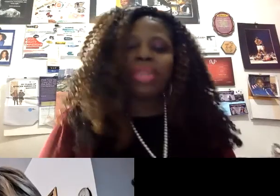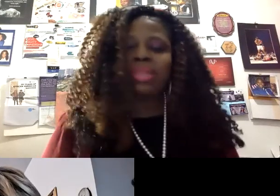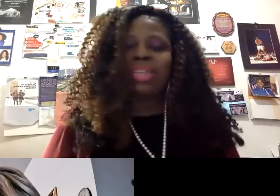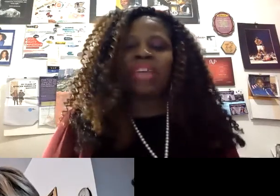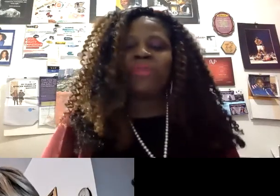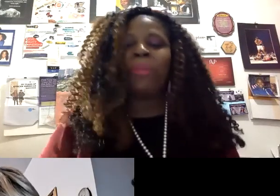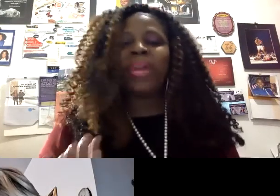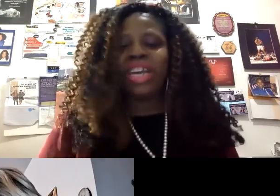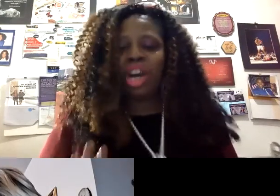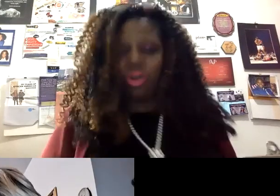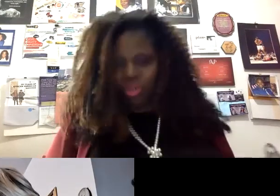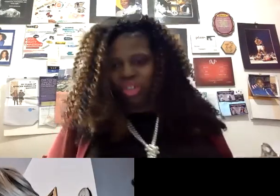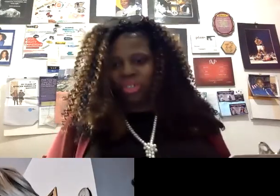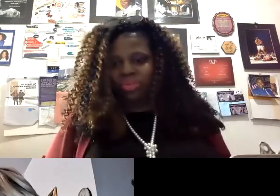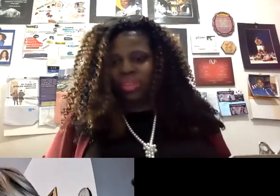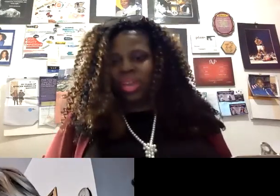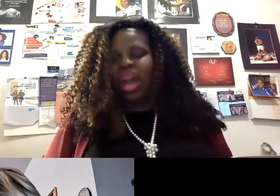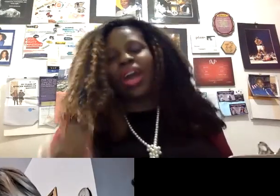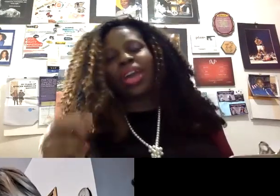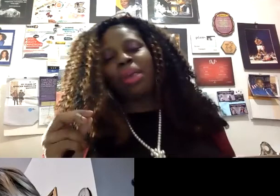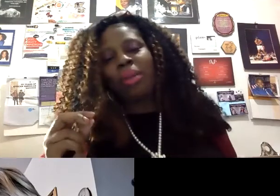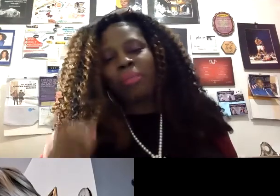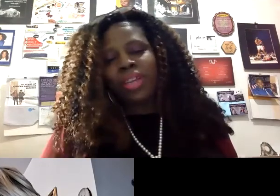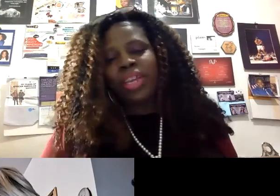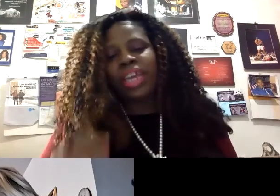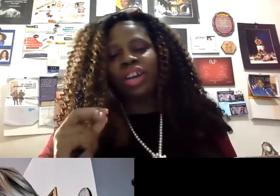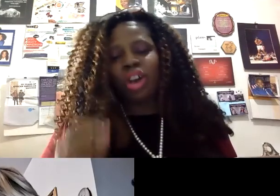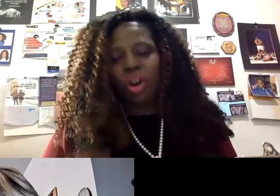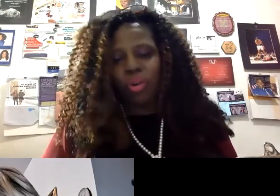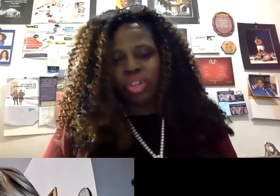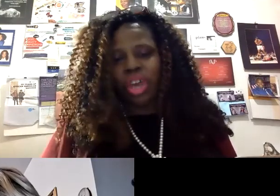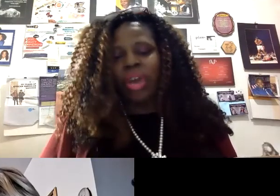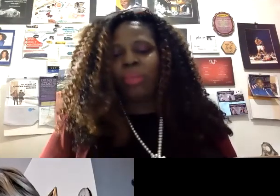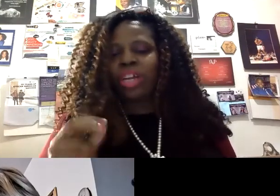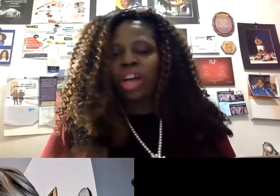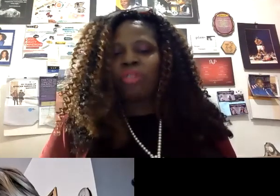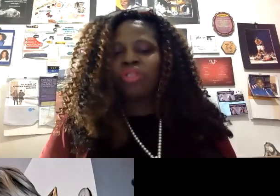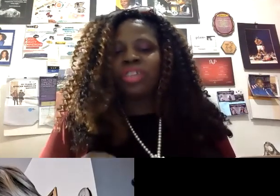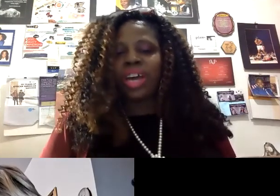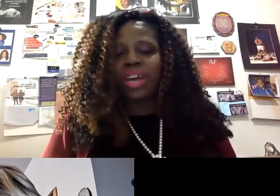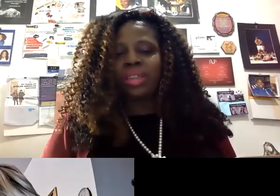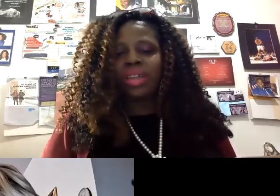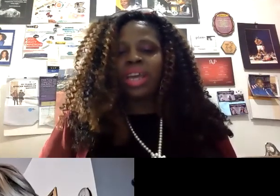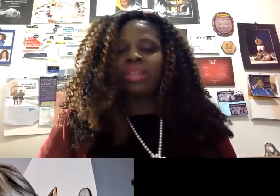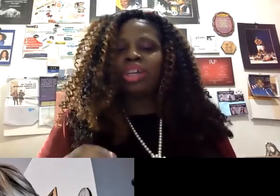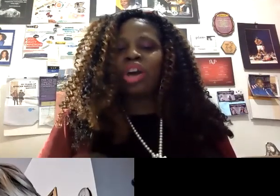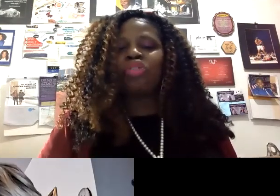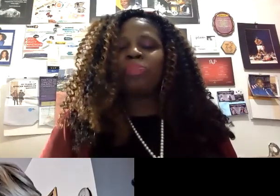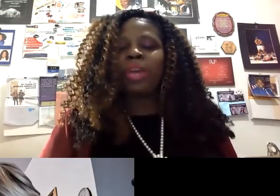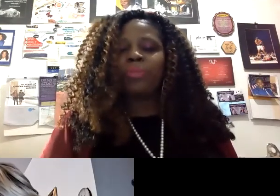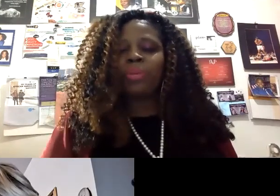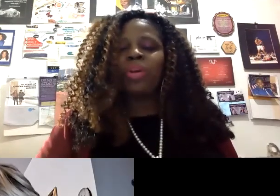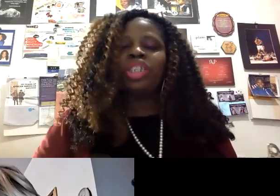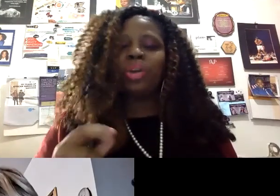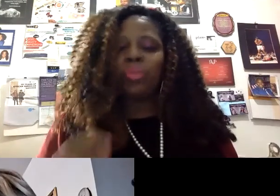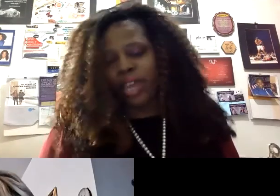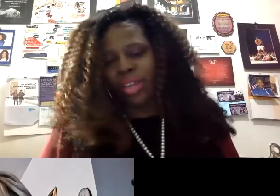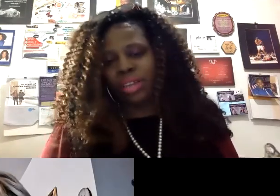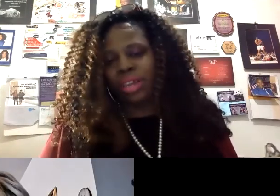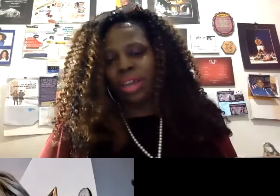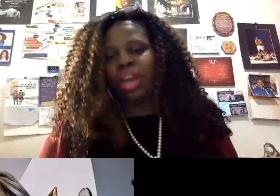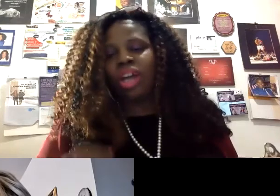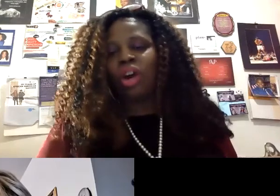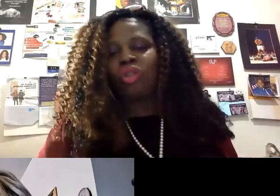The MC stands for Money Coach. I am a money coach. And what a coach does is coach people to